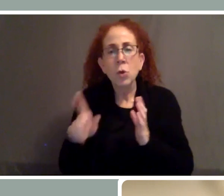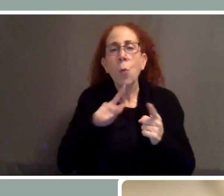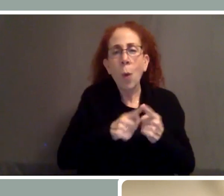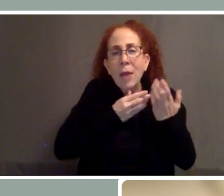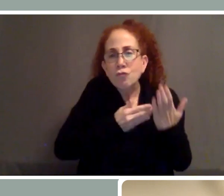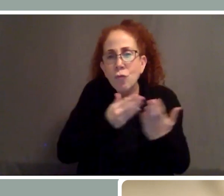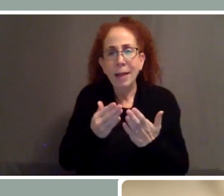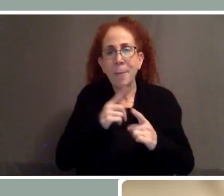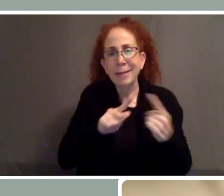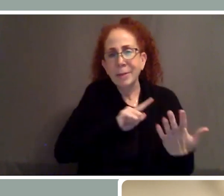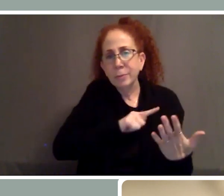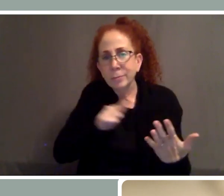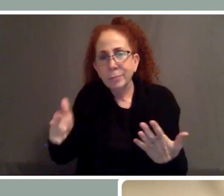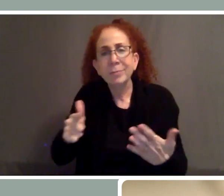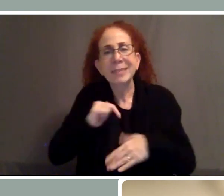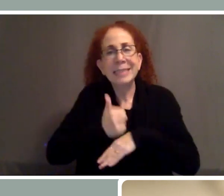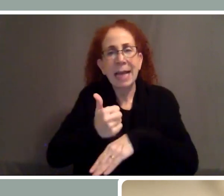in different settings.